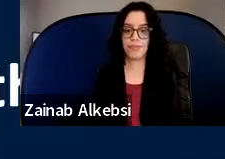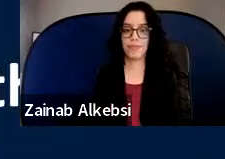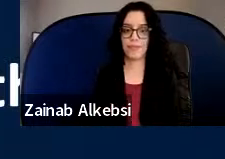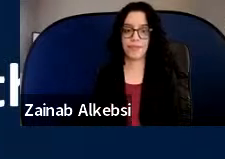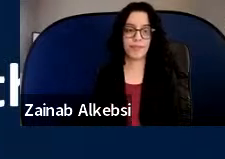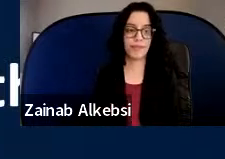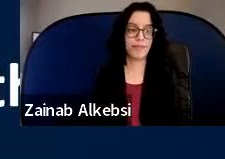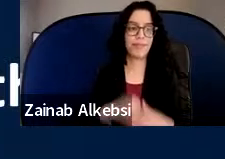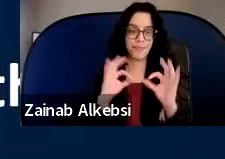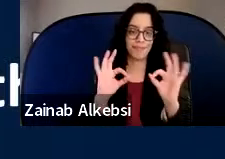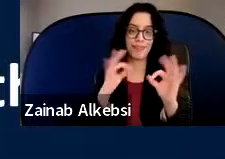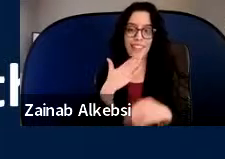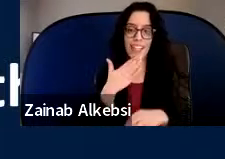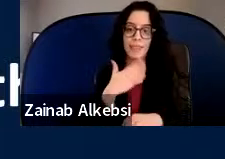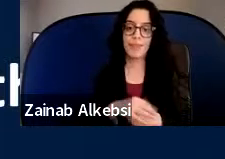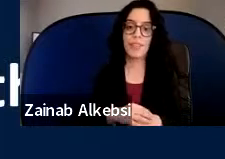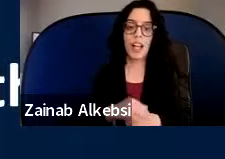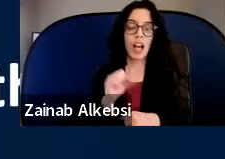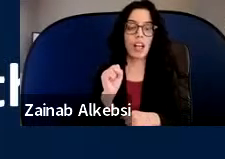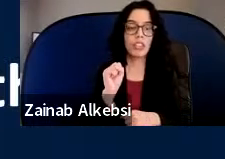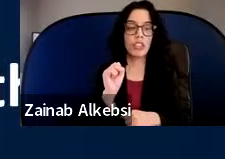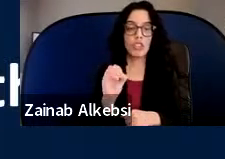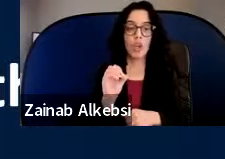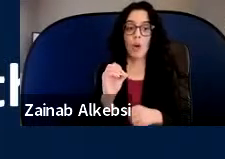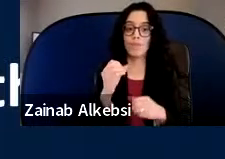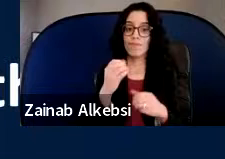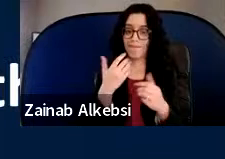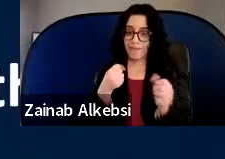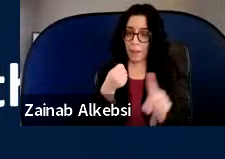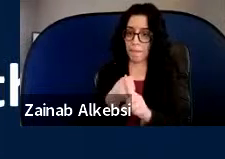Could I have the next slide, please? Great, thank you.